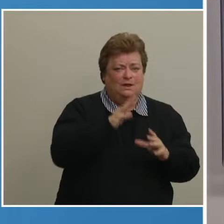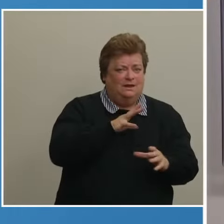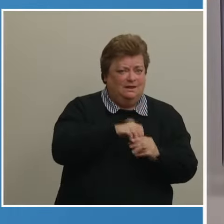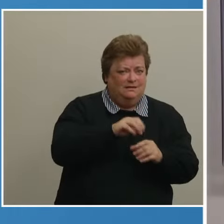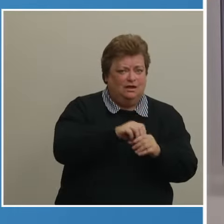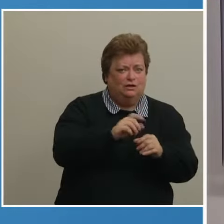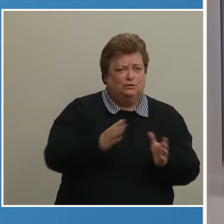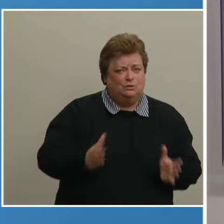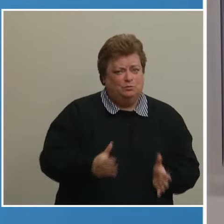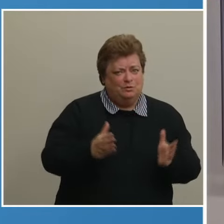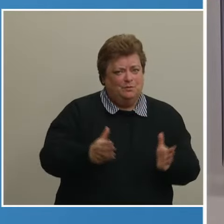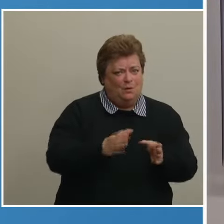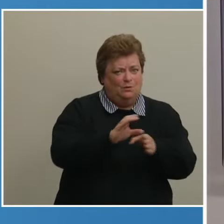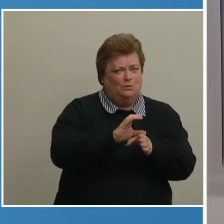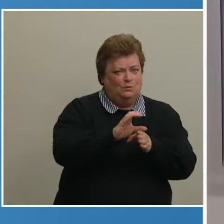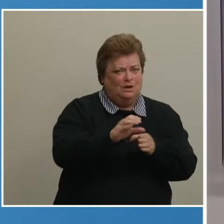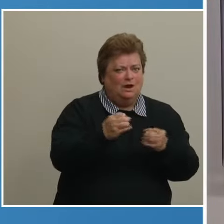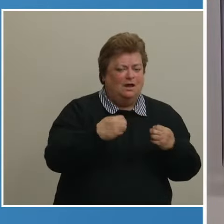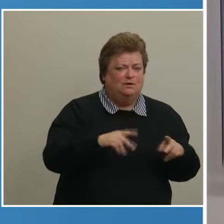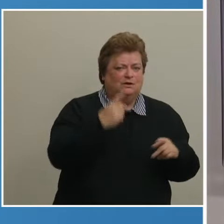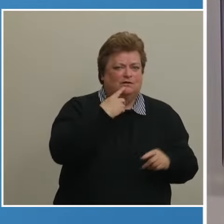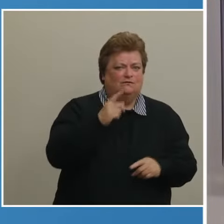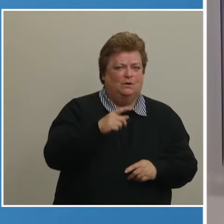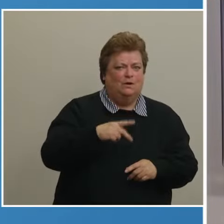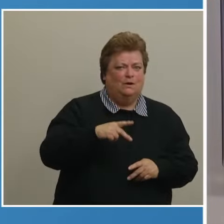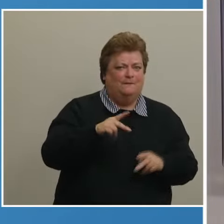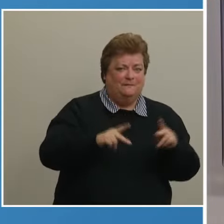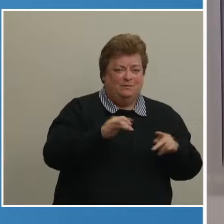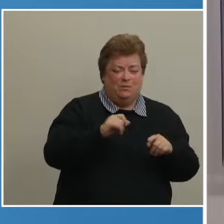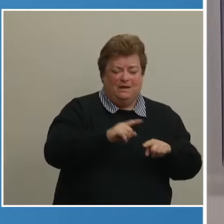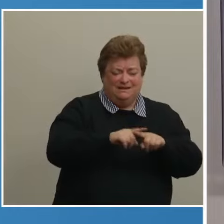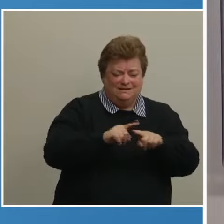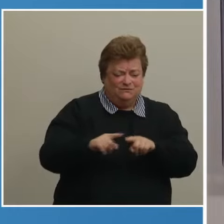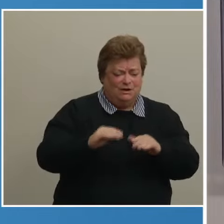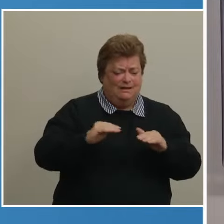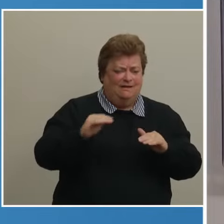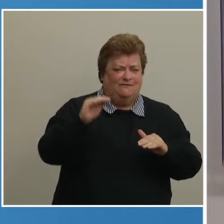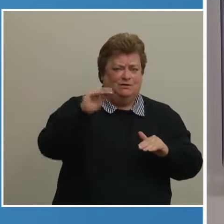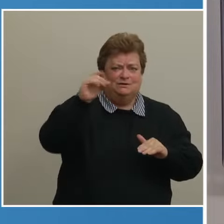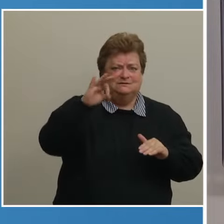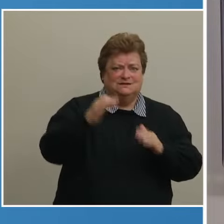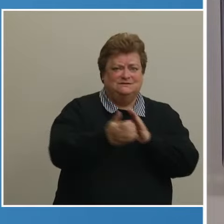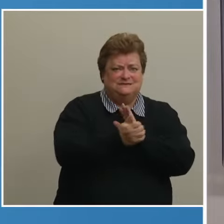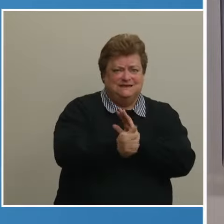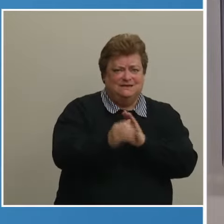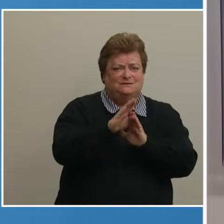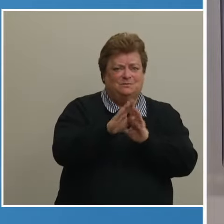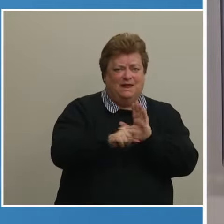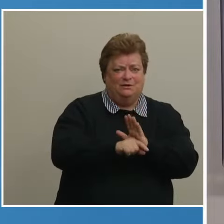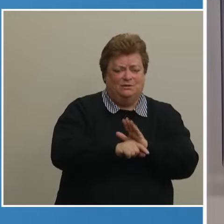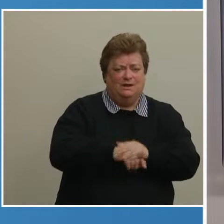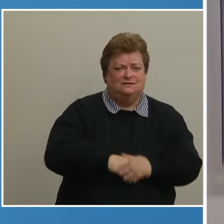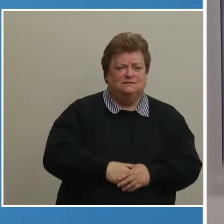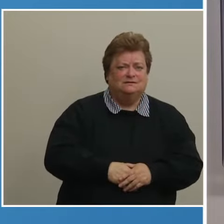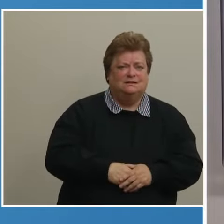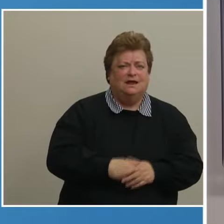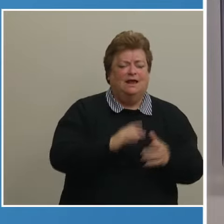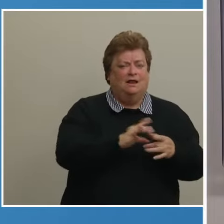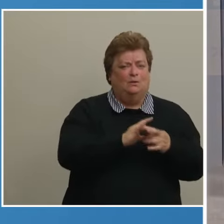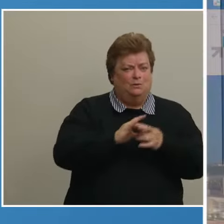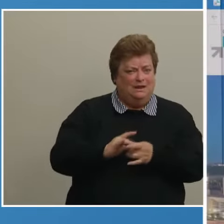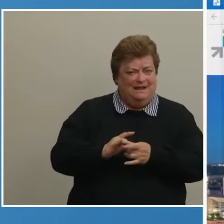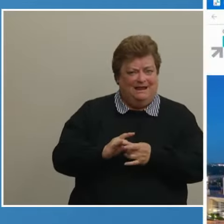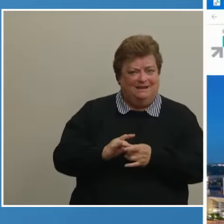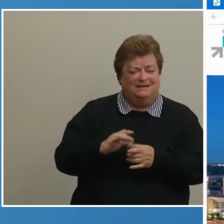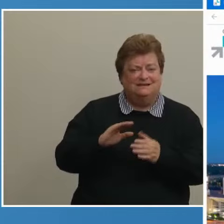and promote career opportunities for people at all levels of skill and backgrounds. And on a related note,